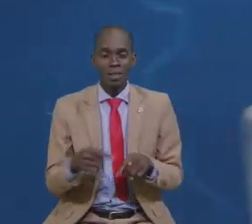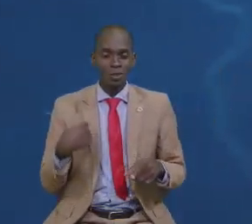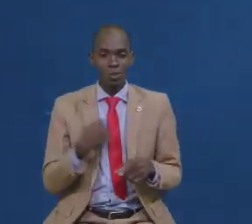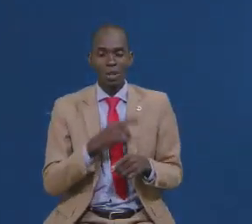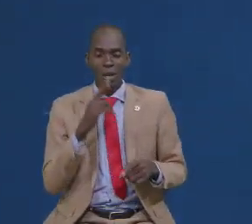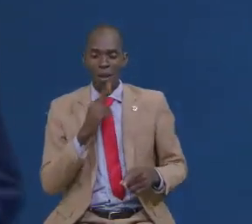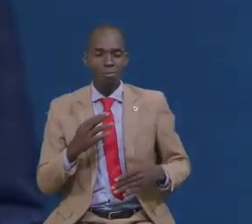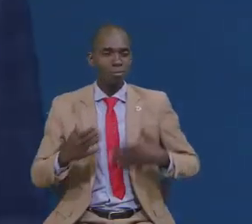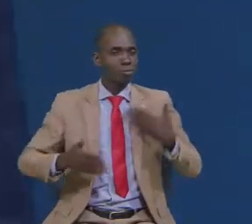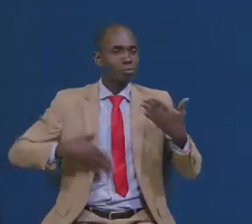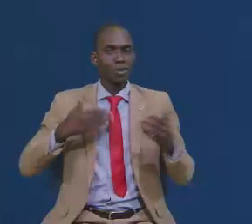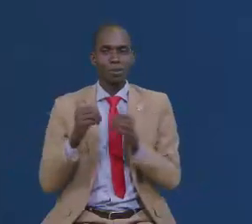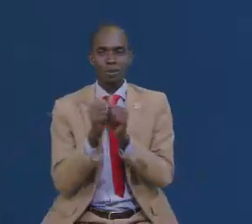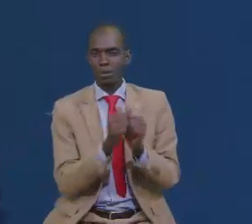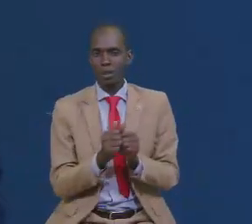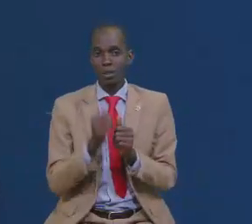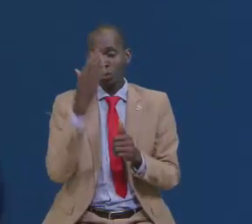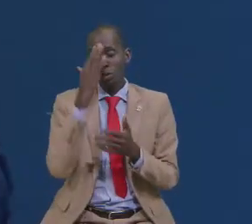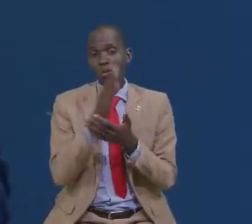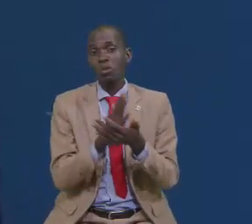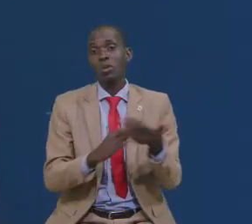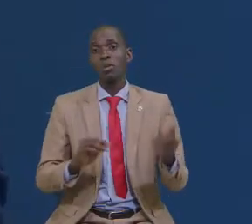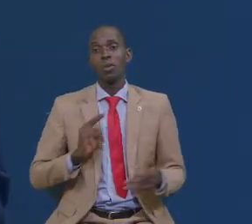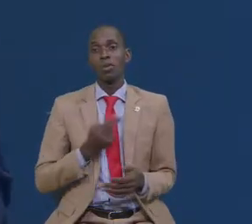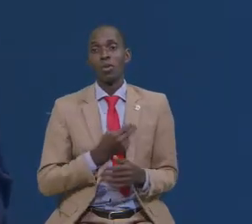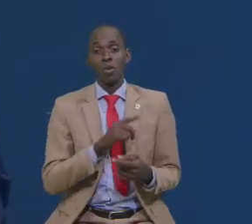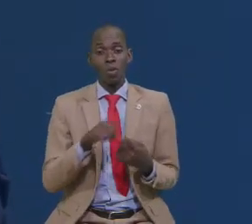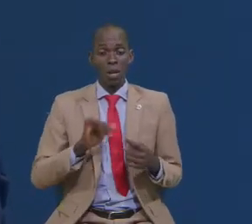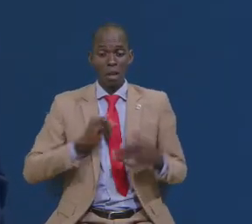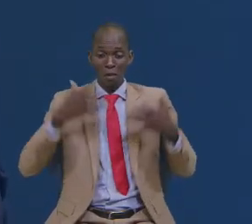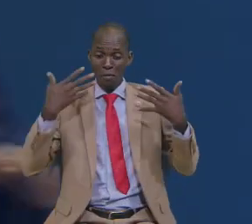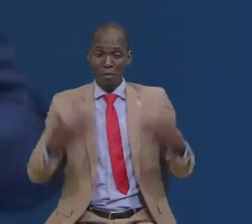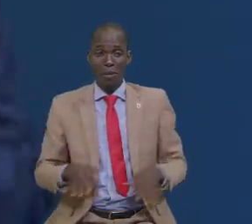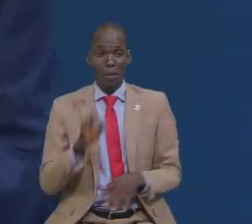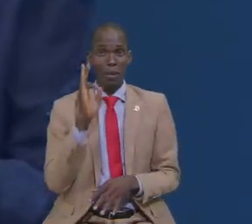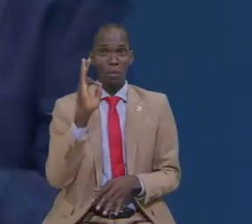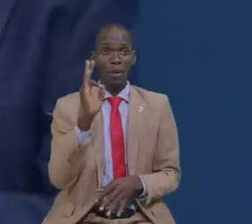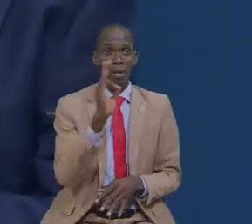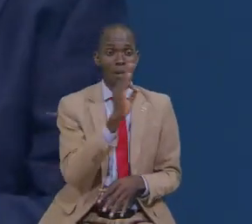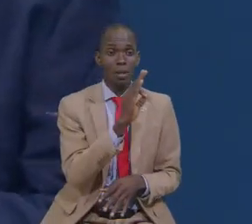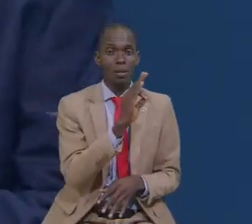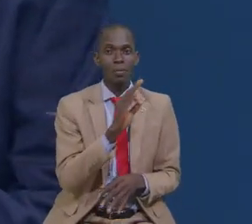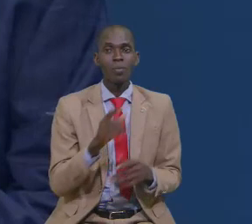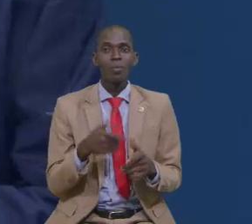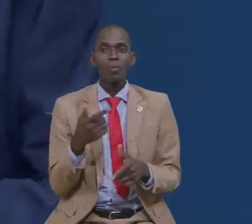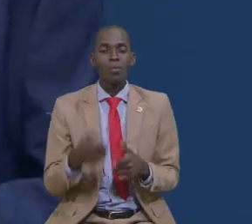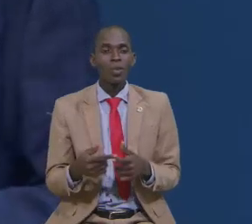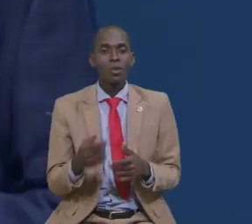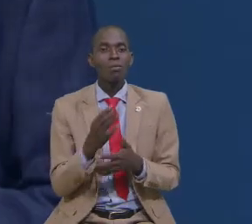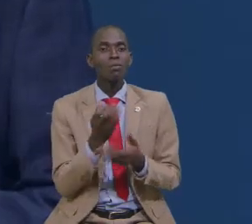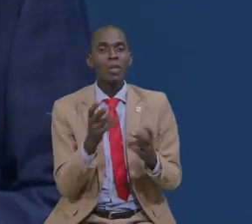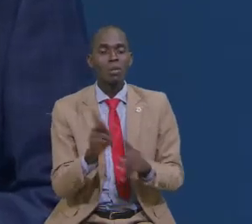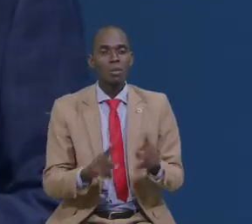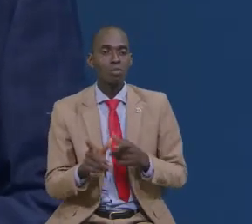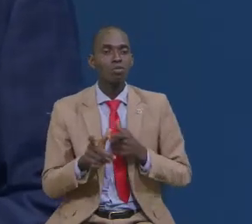together you know some of us when I finished preaching then for us to